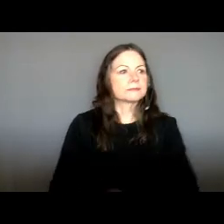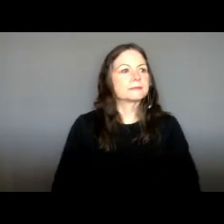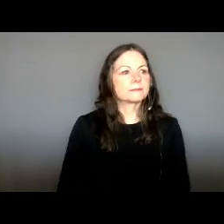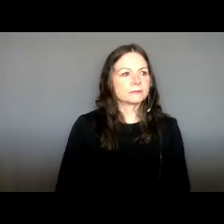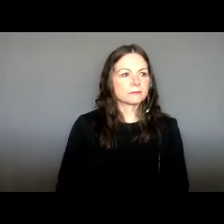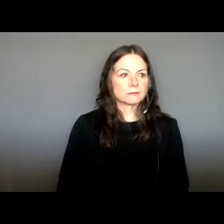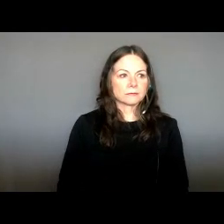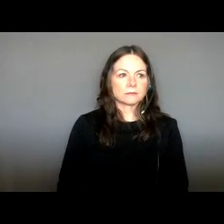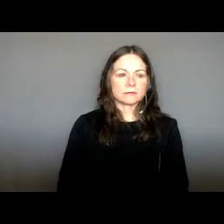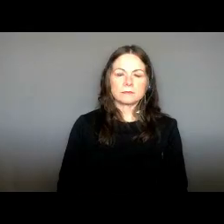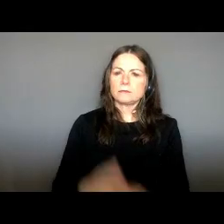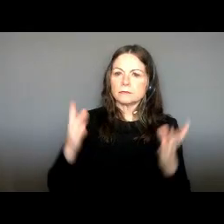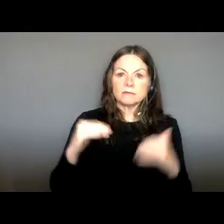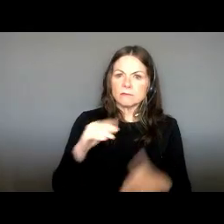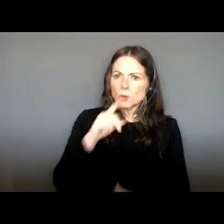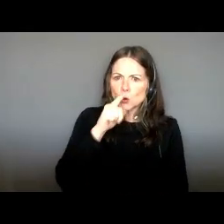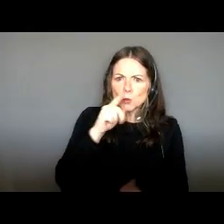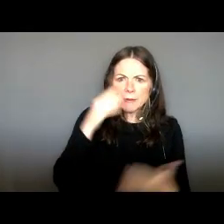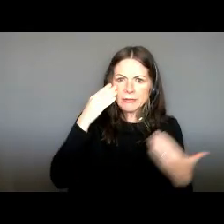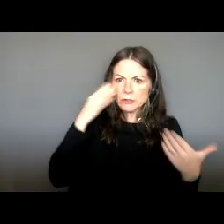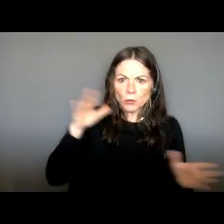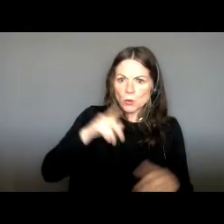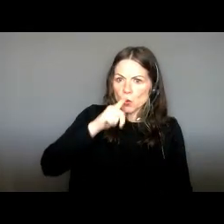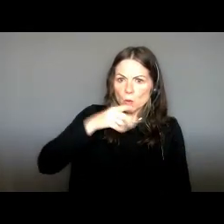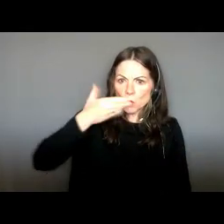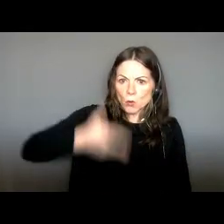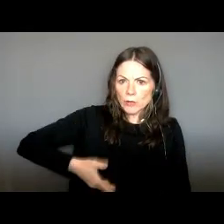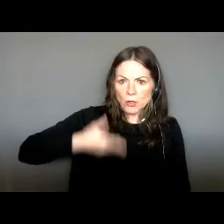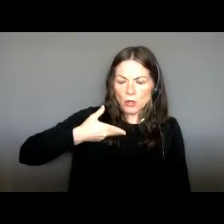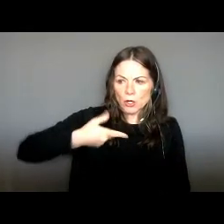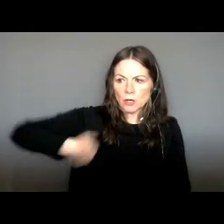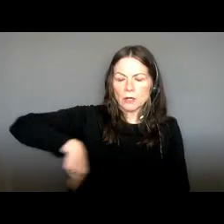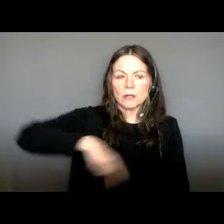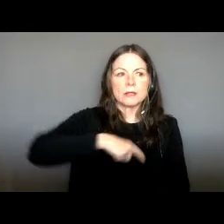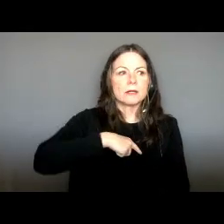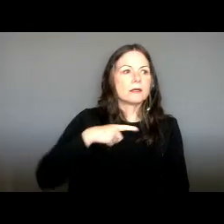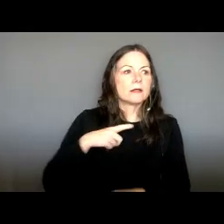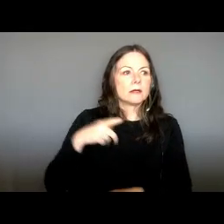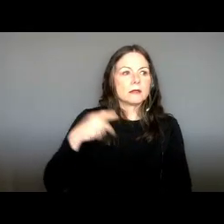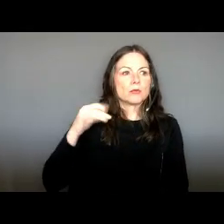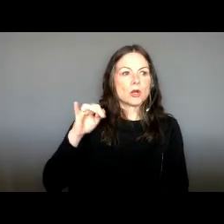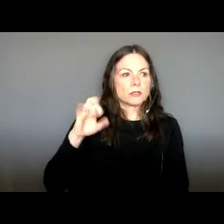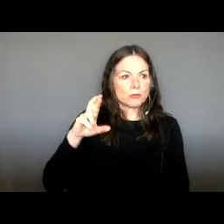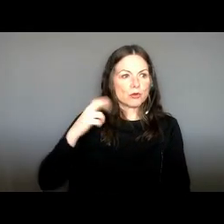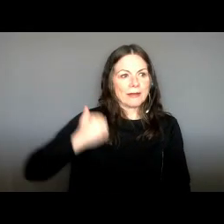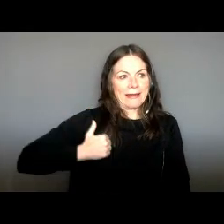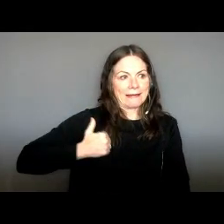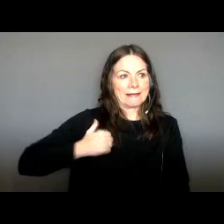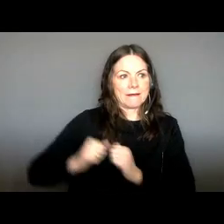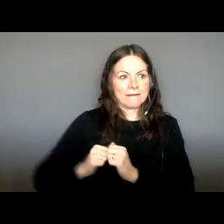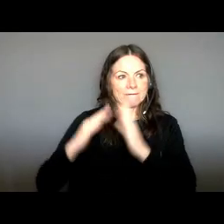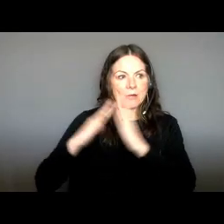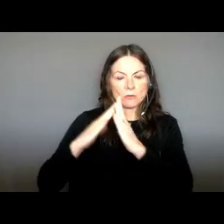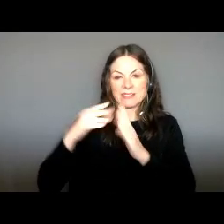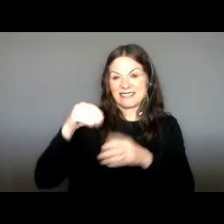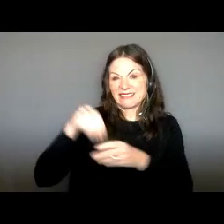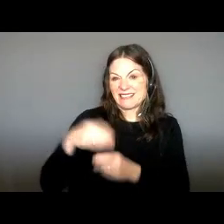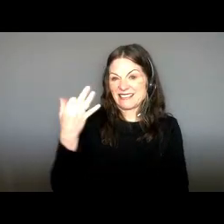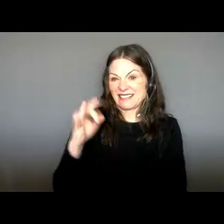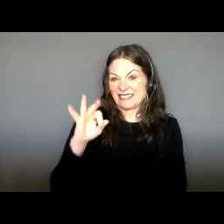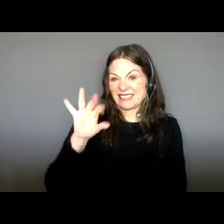For those not familiar with who we are, founded in 1986, Prosper Canada is a